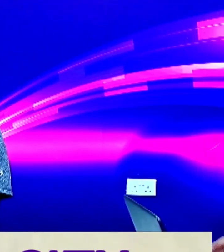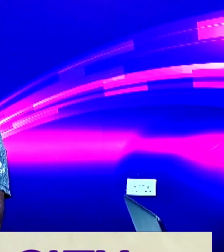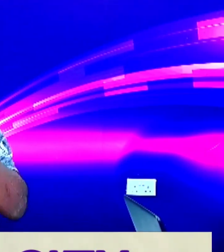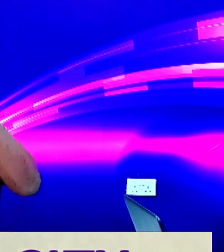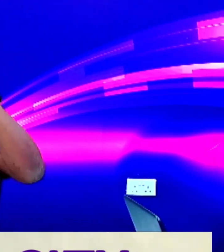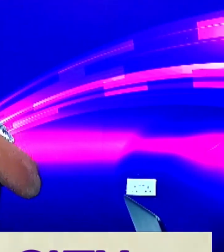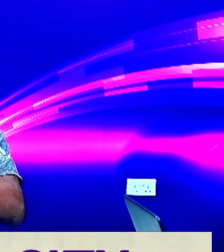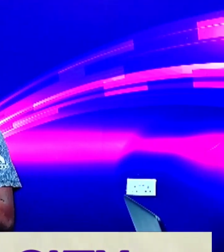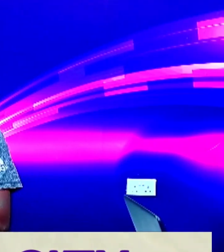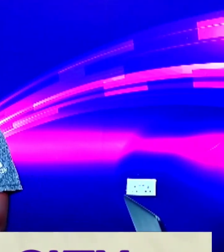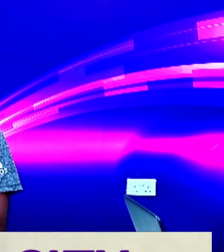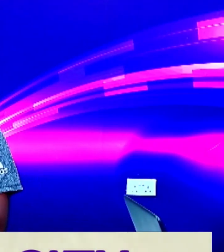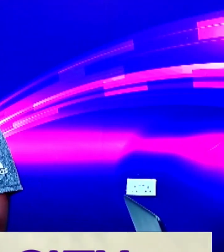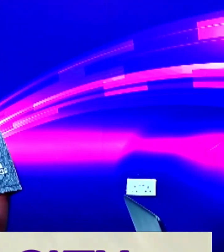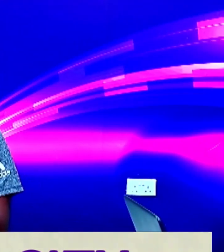Because